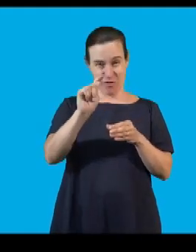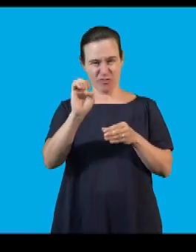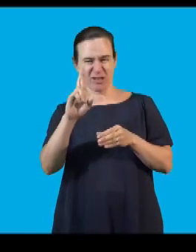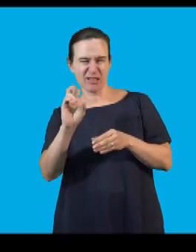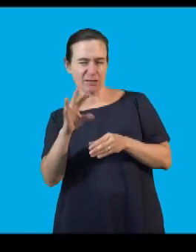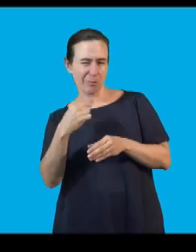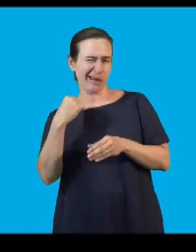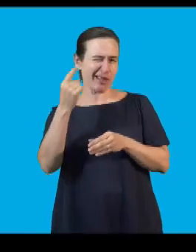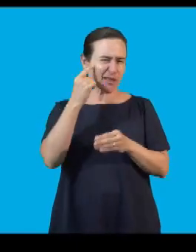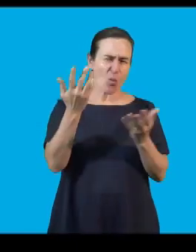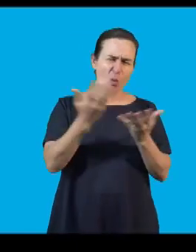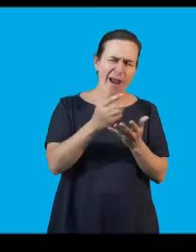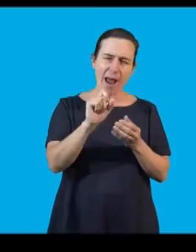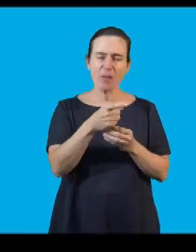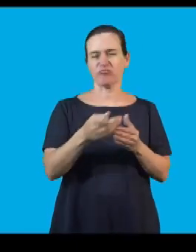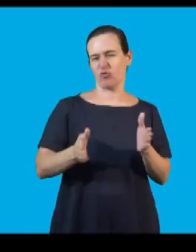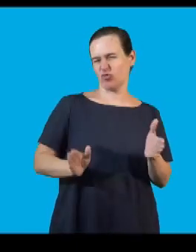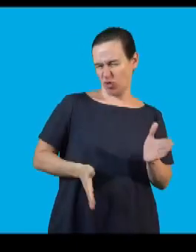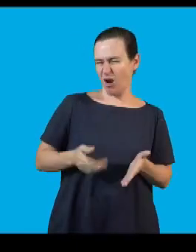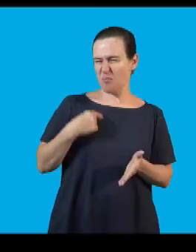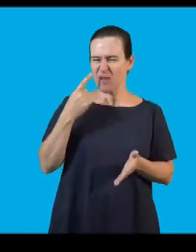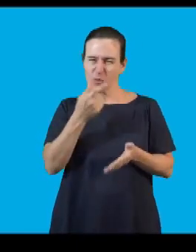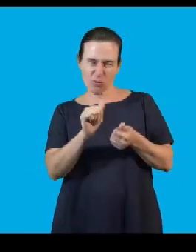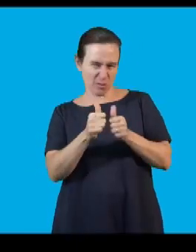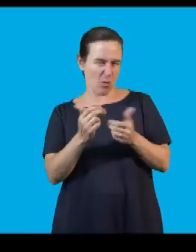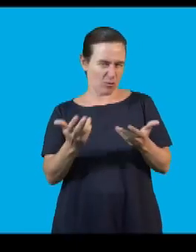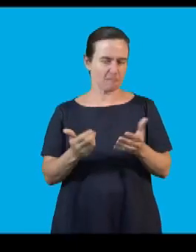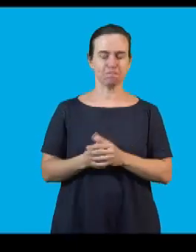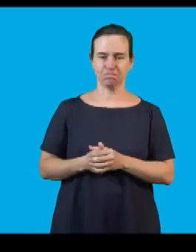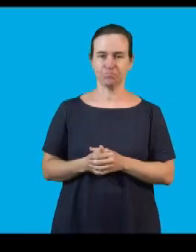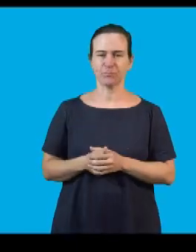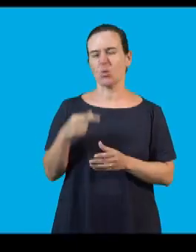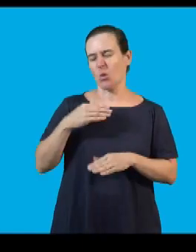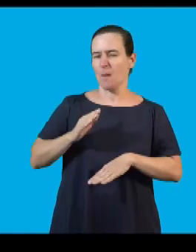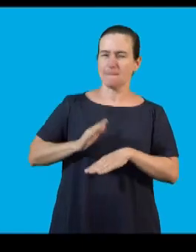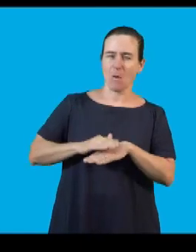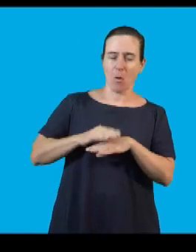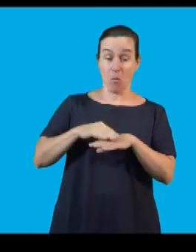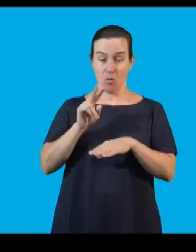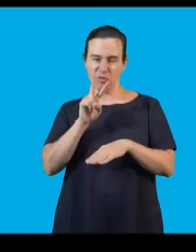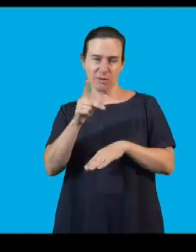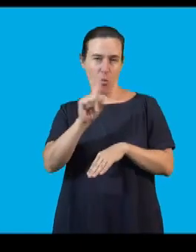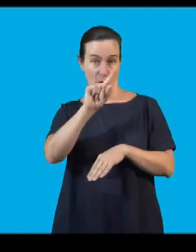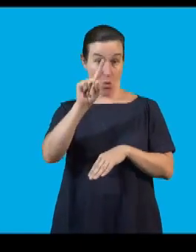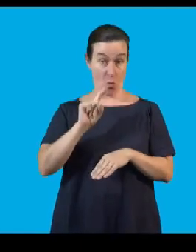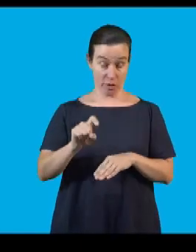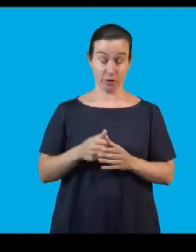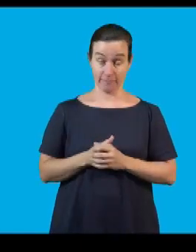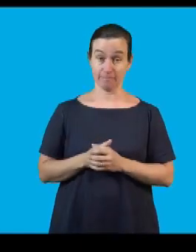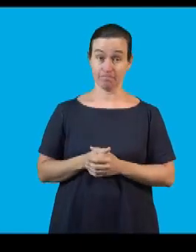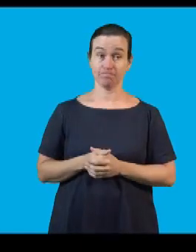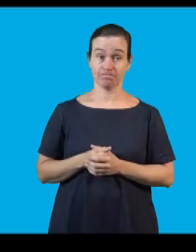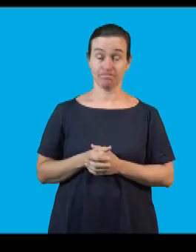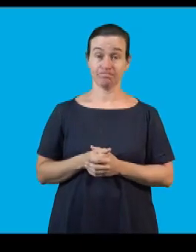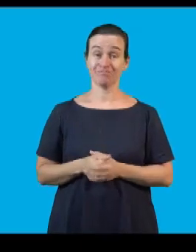soccer field or some game that's being played, all right? And we will quickly dig into our question. And our